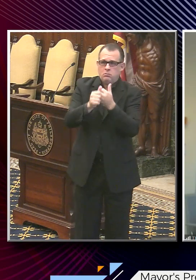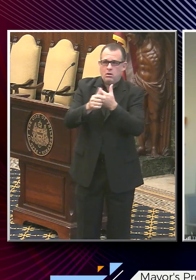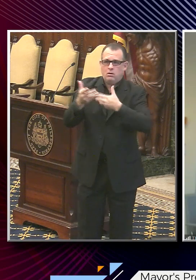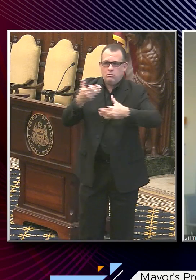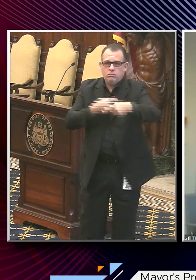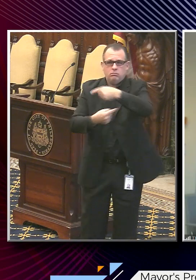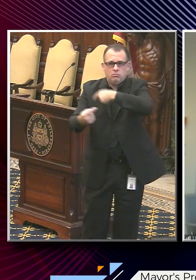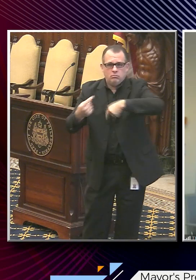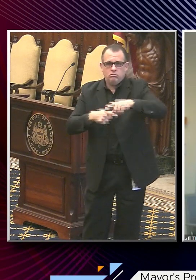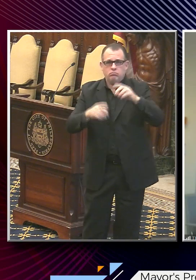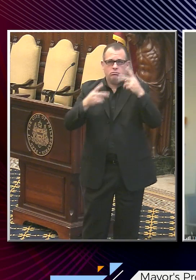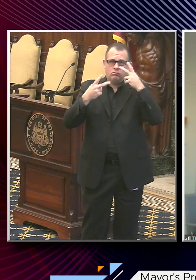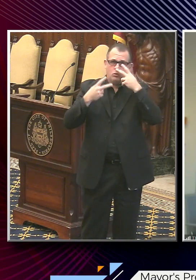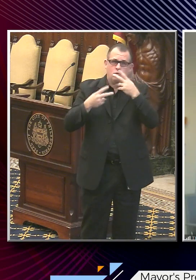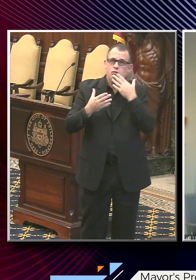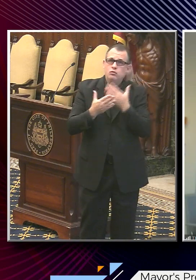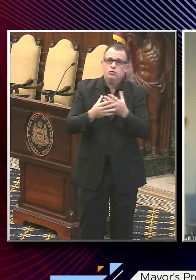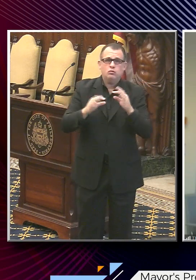that procedure.